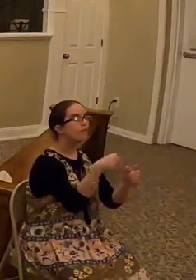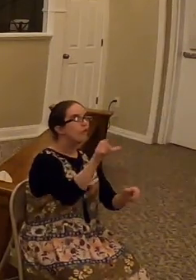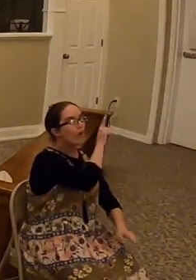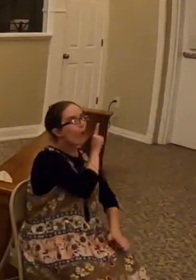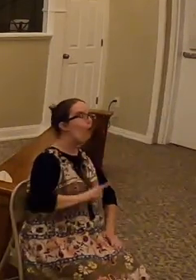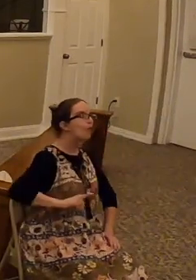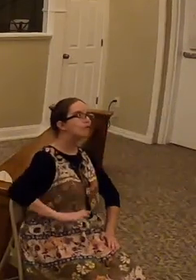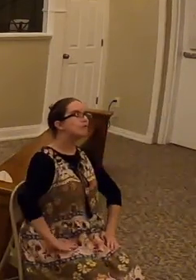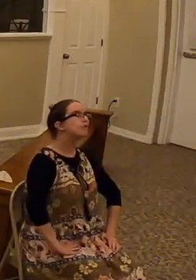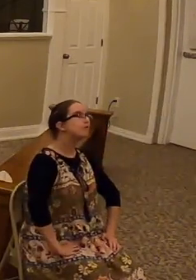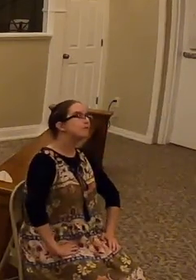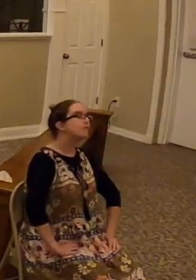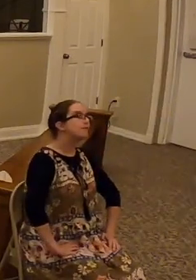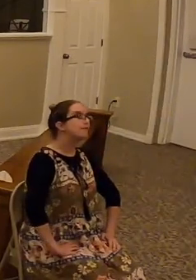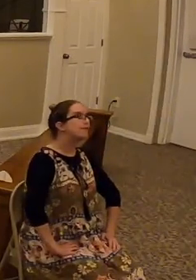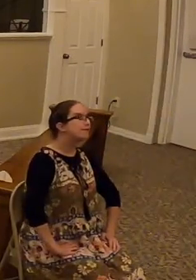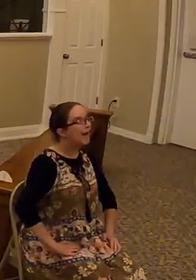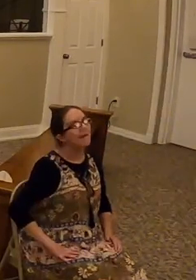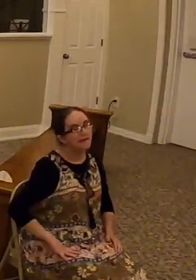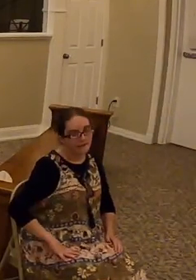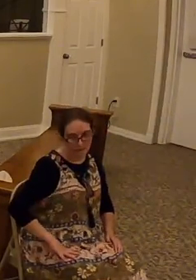the Lord.